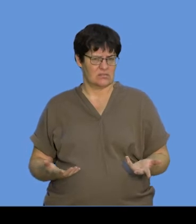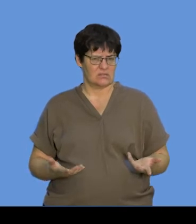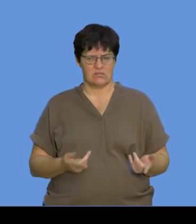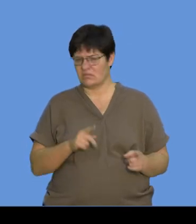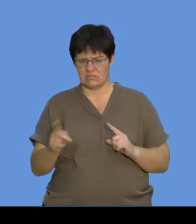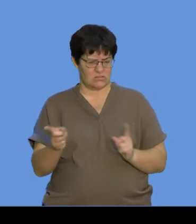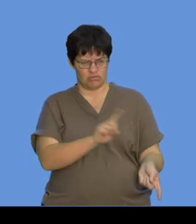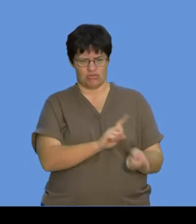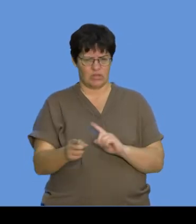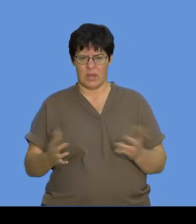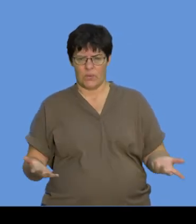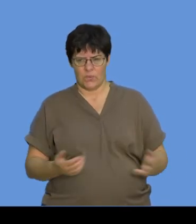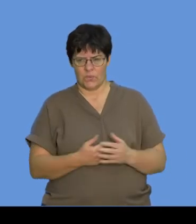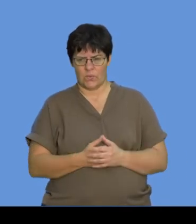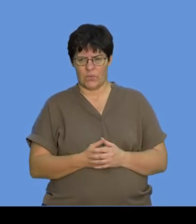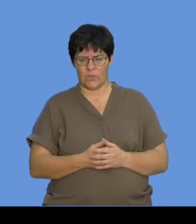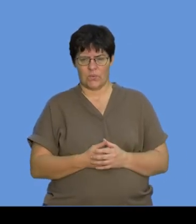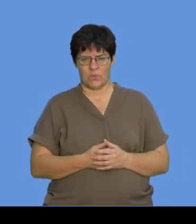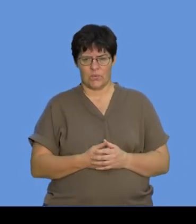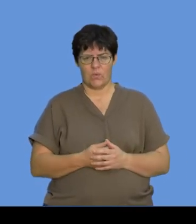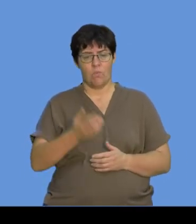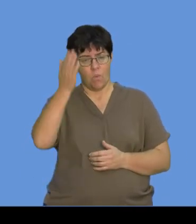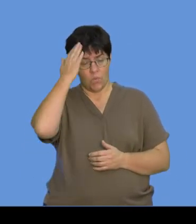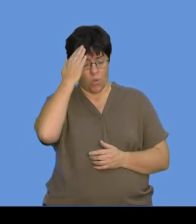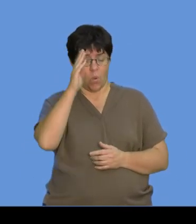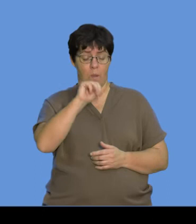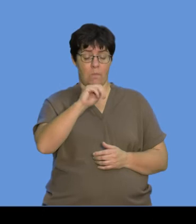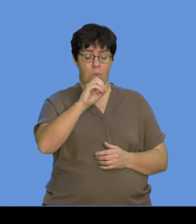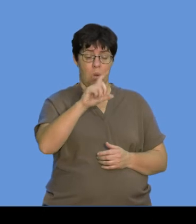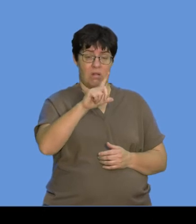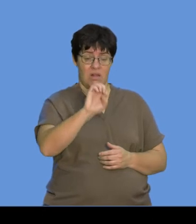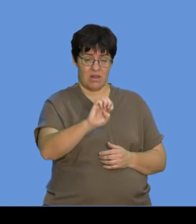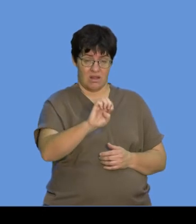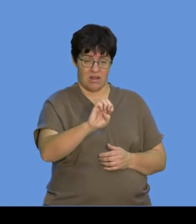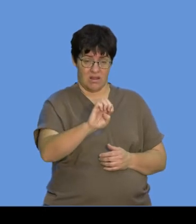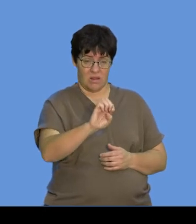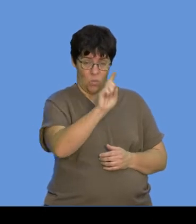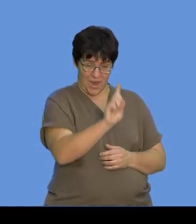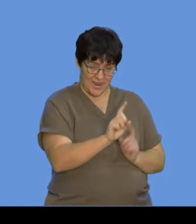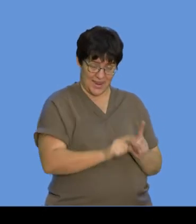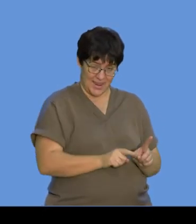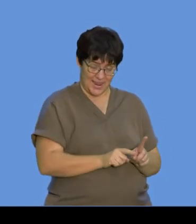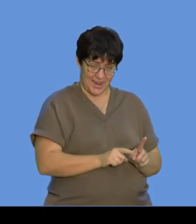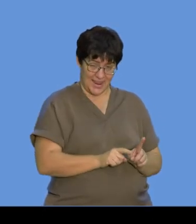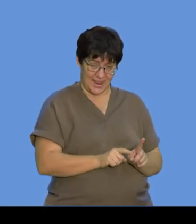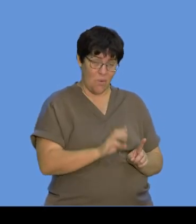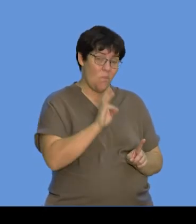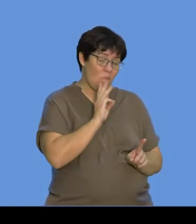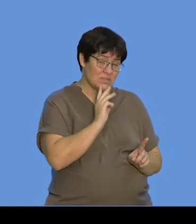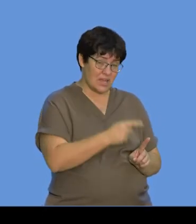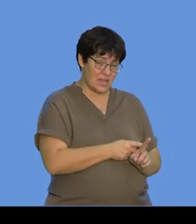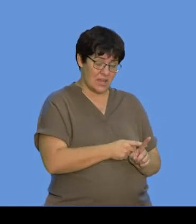molecules, right? How do you get to moles to number of molecules? Now, we know that a mole contains, so 1